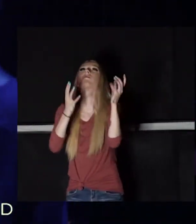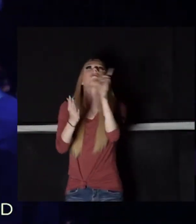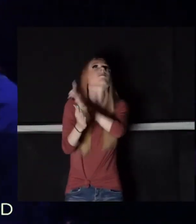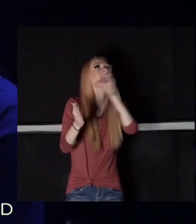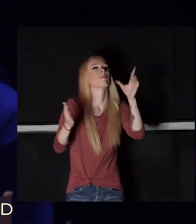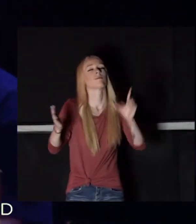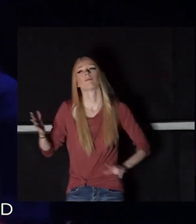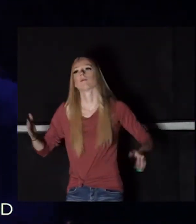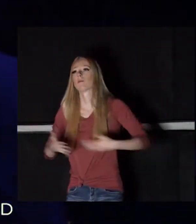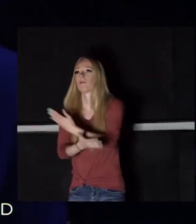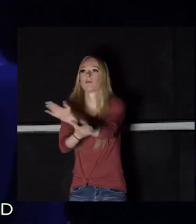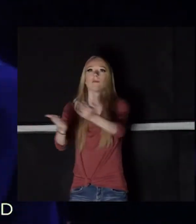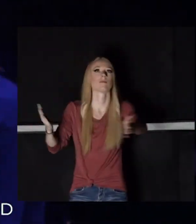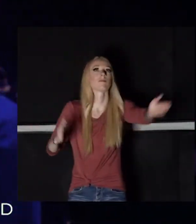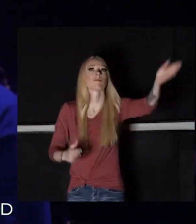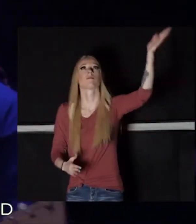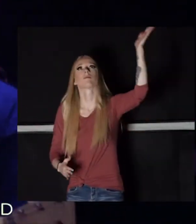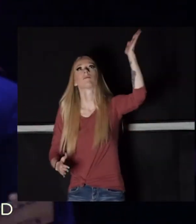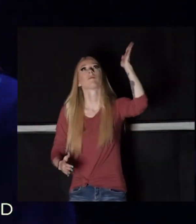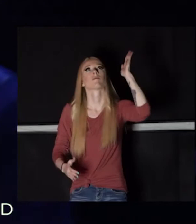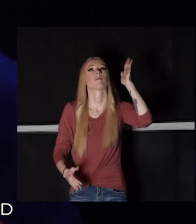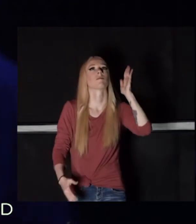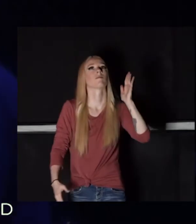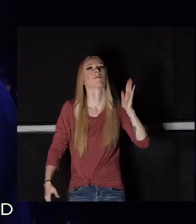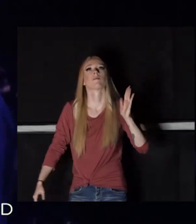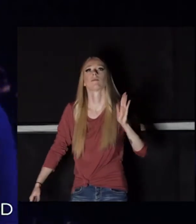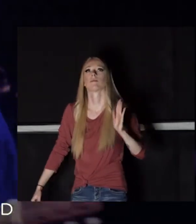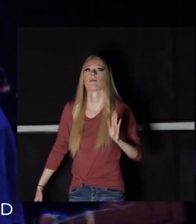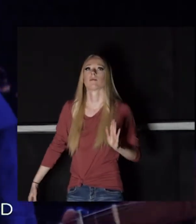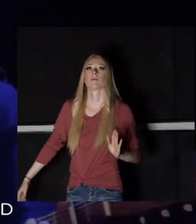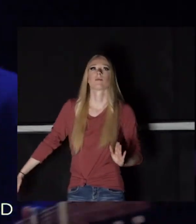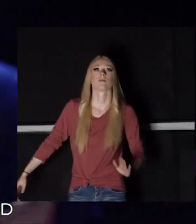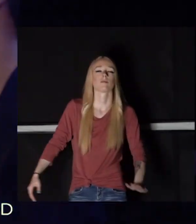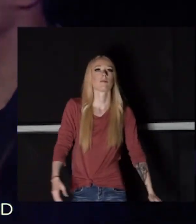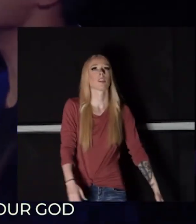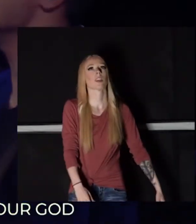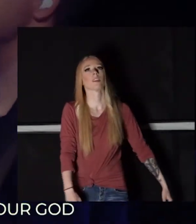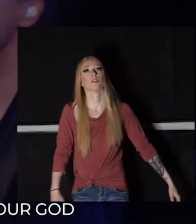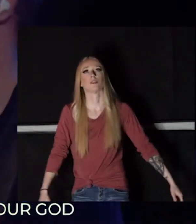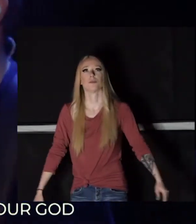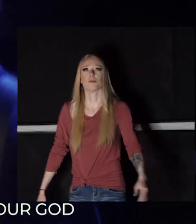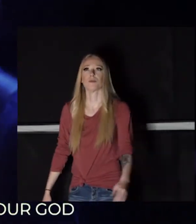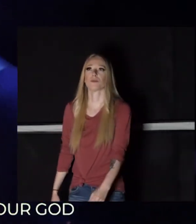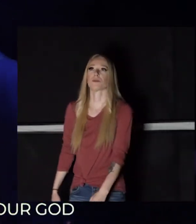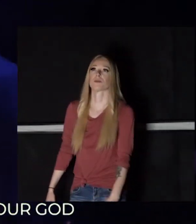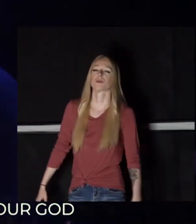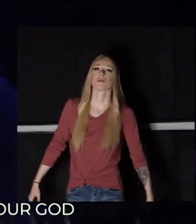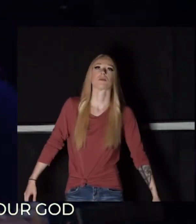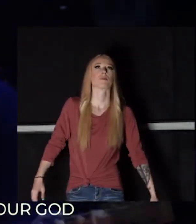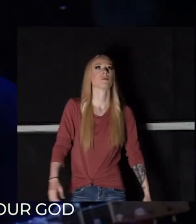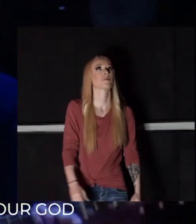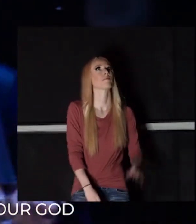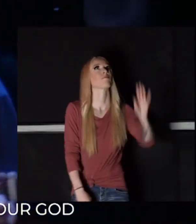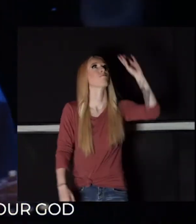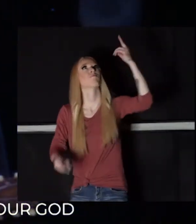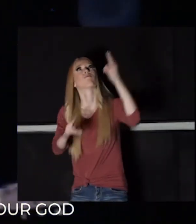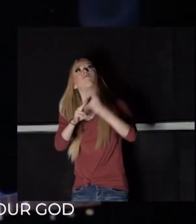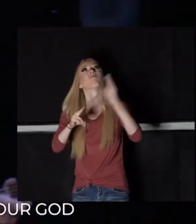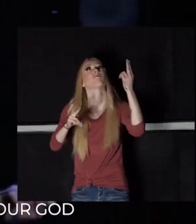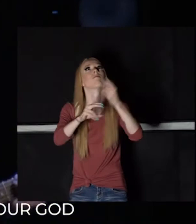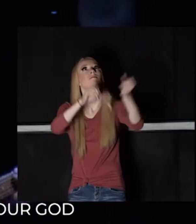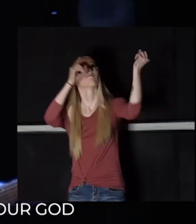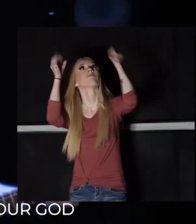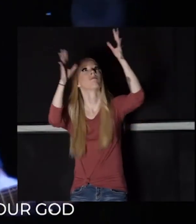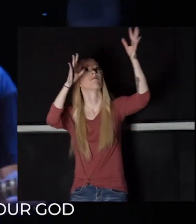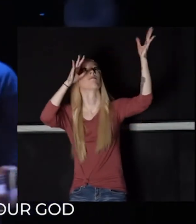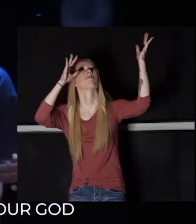oh Lord, and oh Lord. Oh, sing it again. Oh, praise. And oh, praise